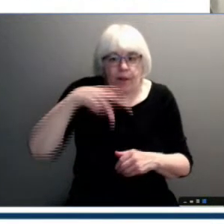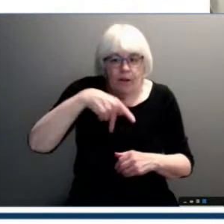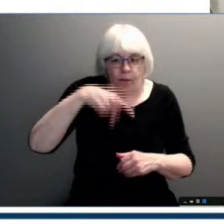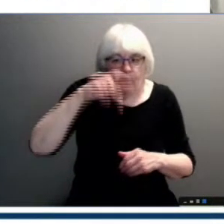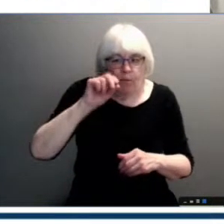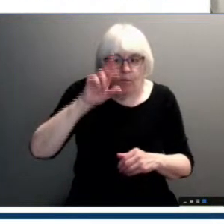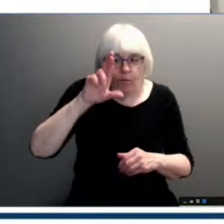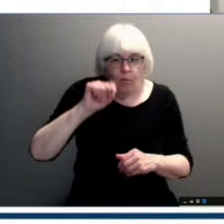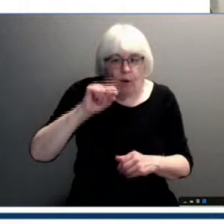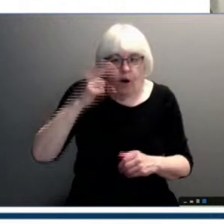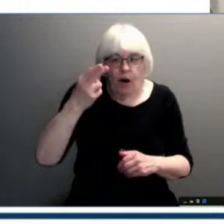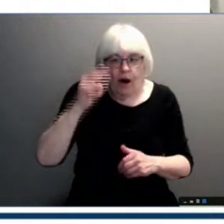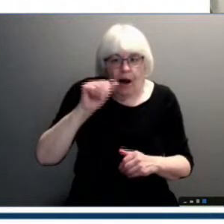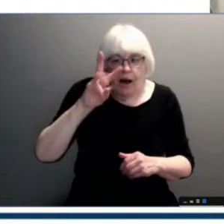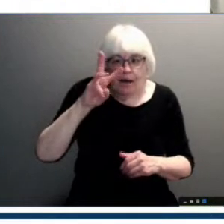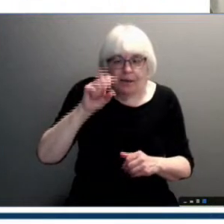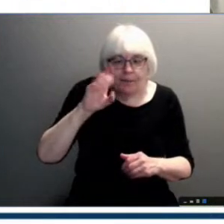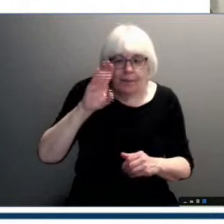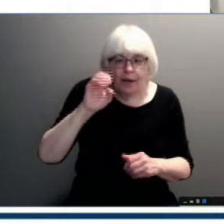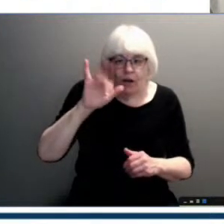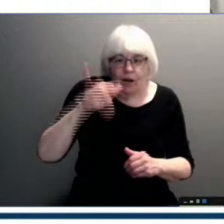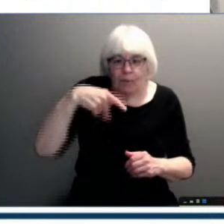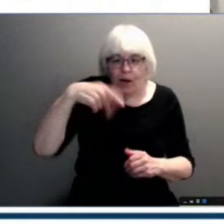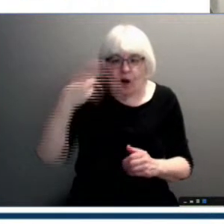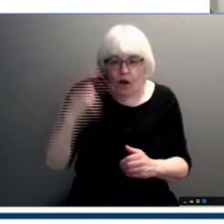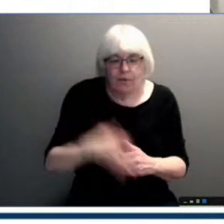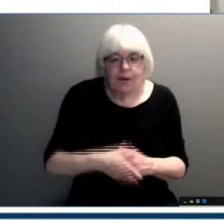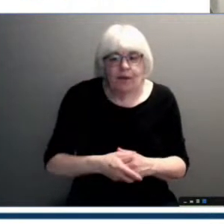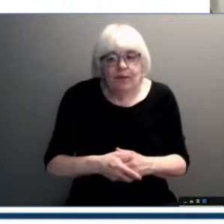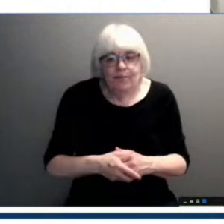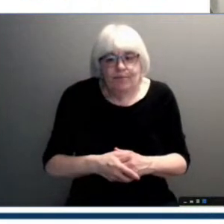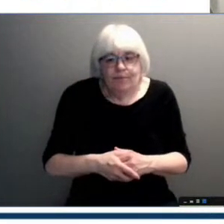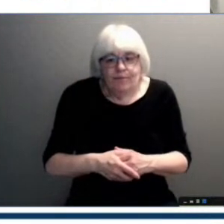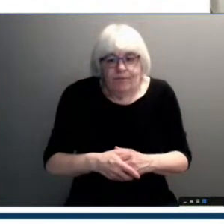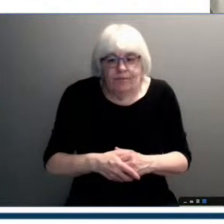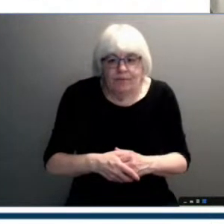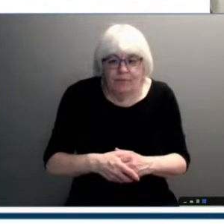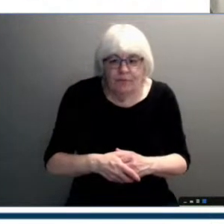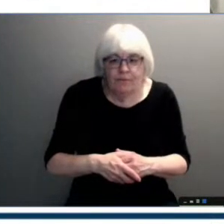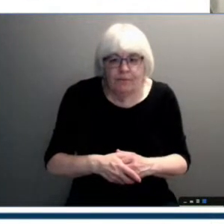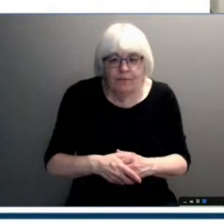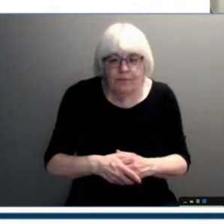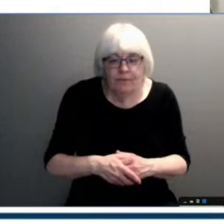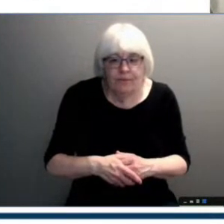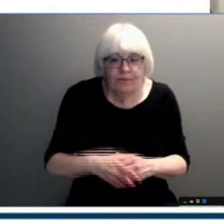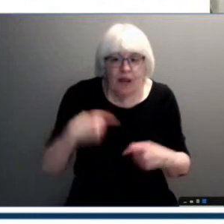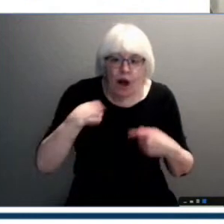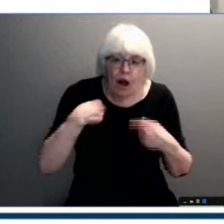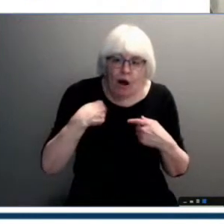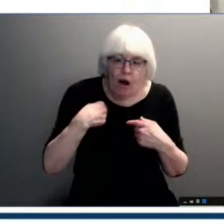most concerning thing we've realized or discovered coming from the recent outbreak here in Antigonish.